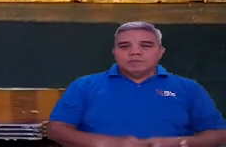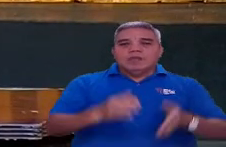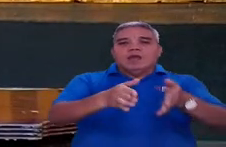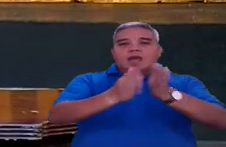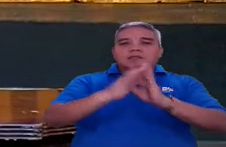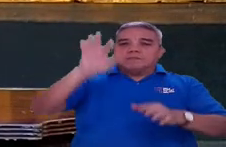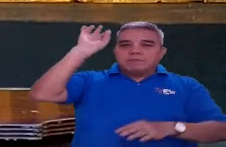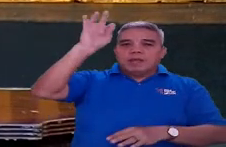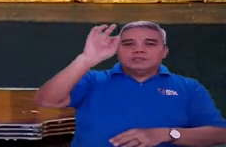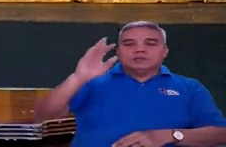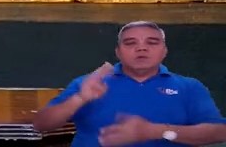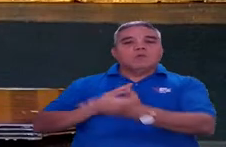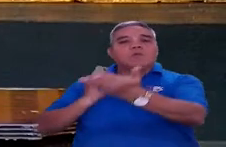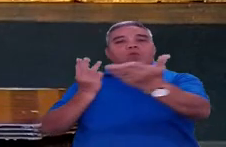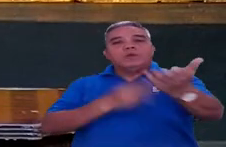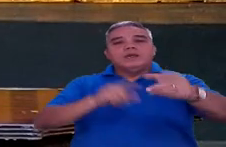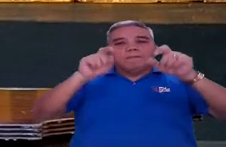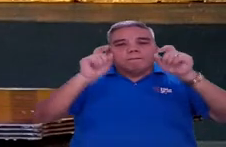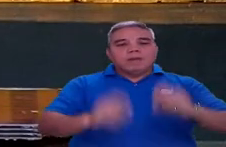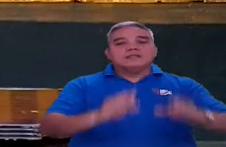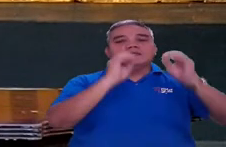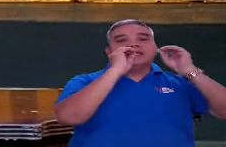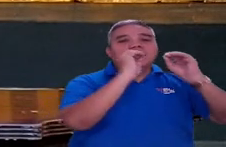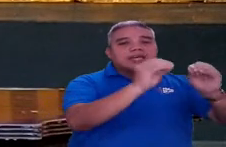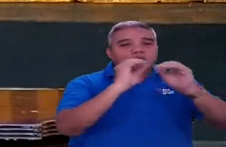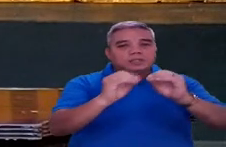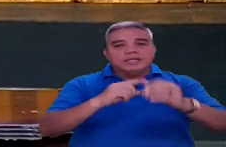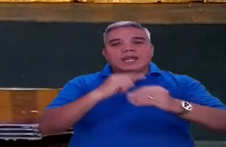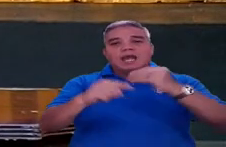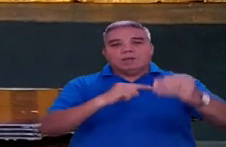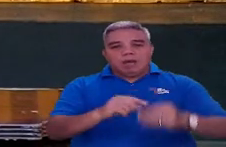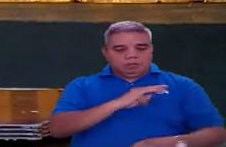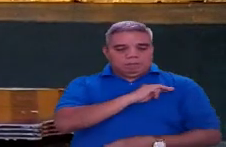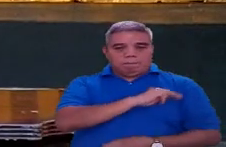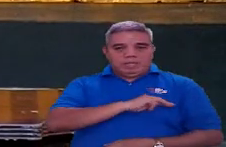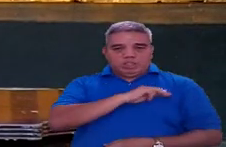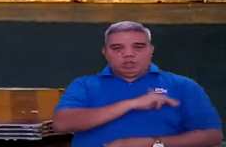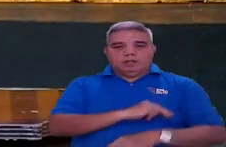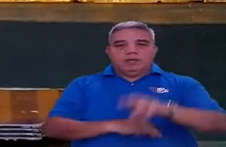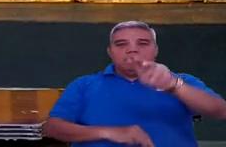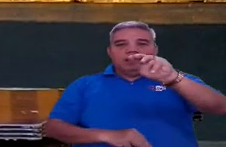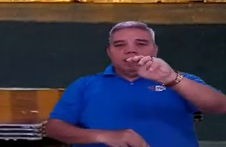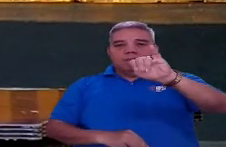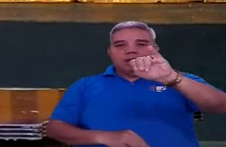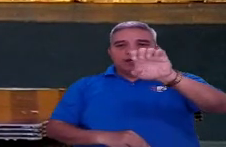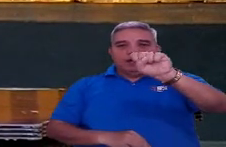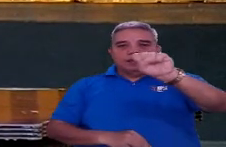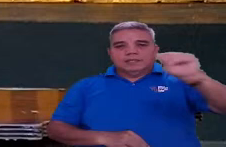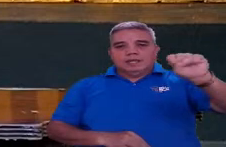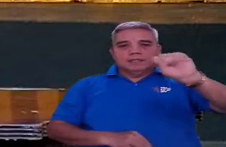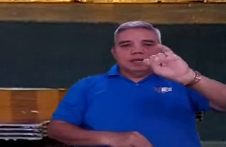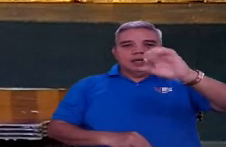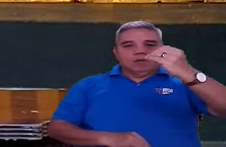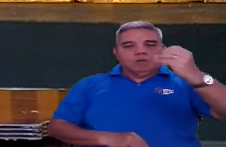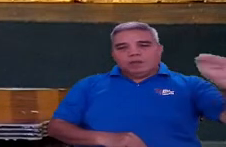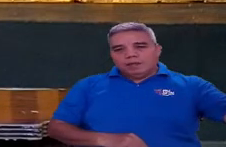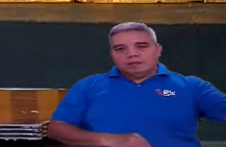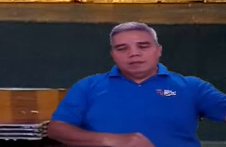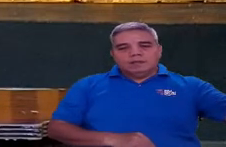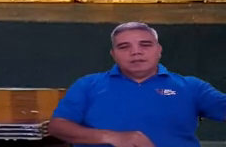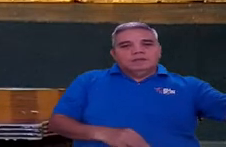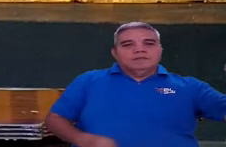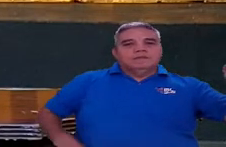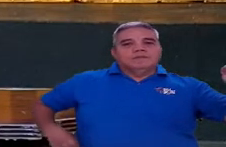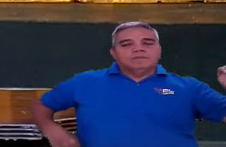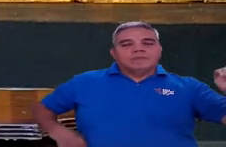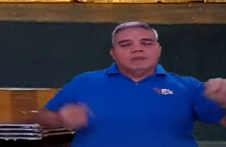as pastors, we must educate them about mission. Sabihin mo mga kapatid, naubos mo na